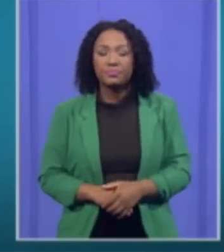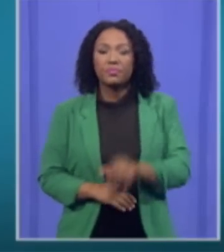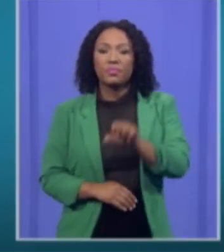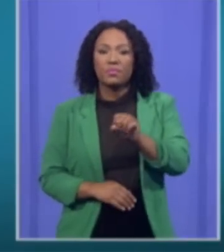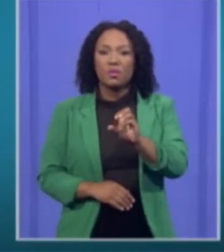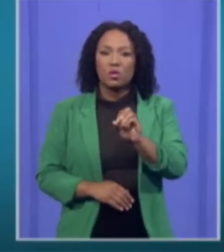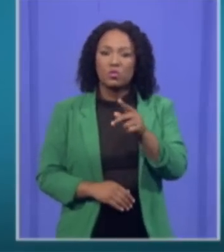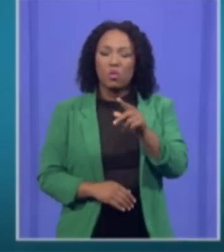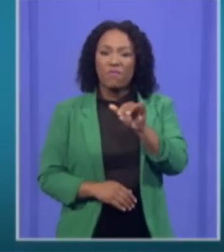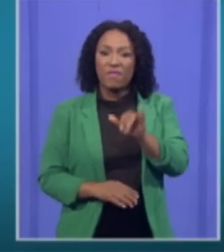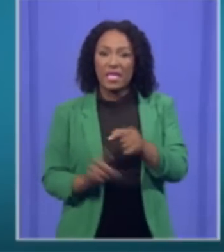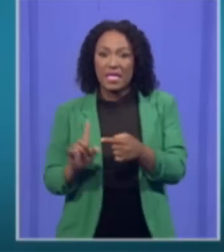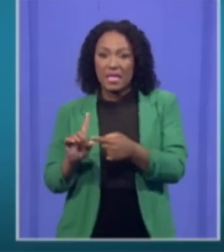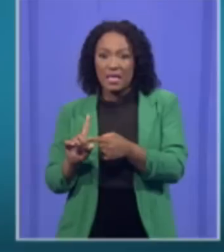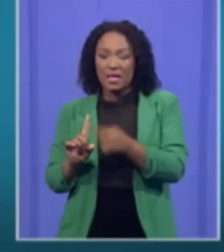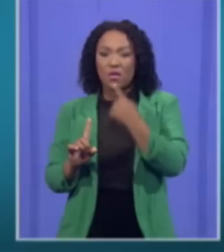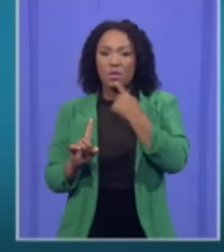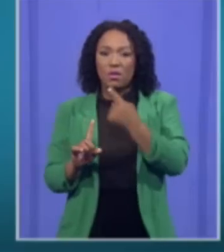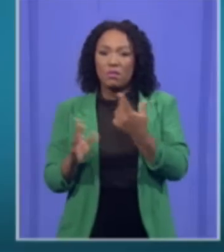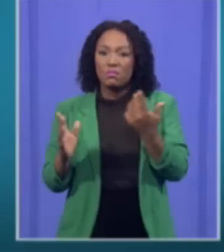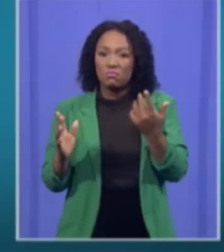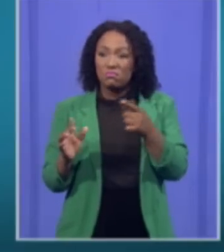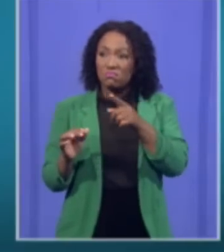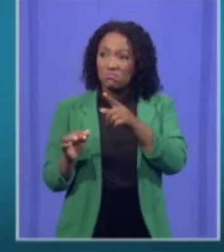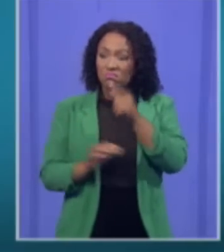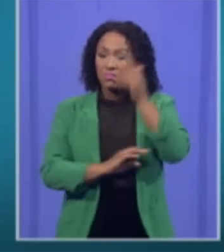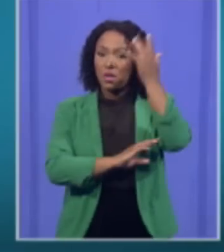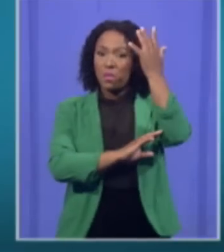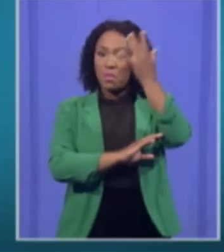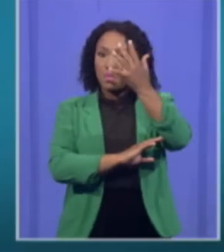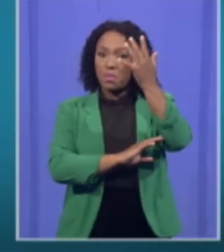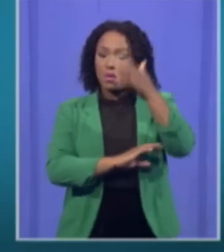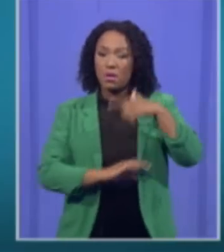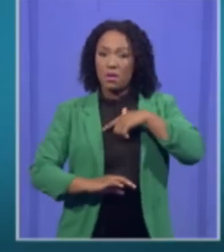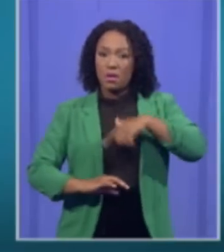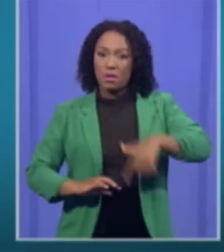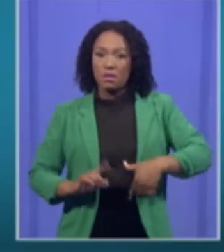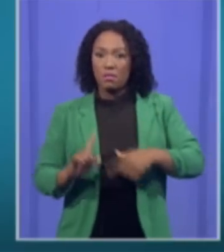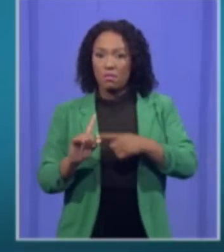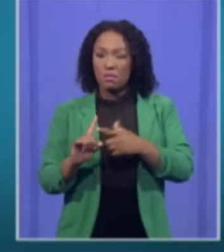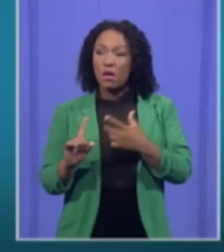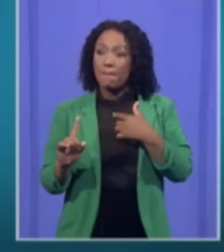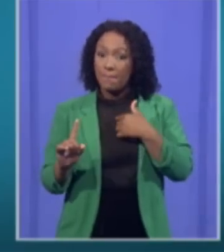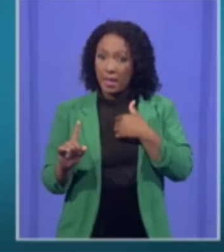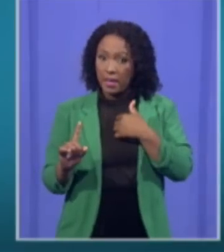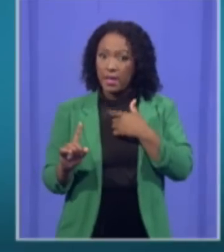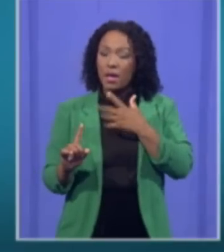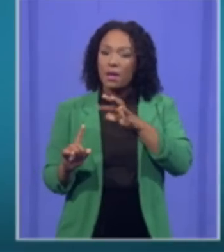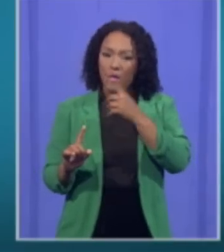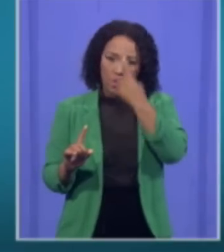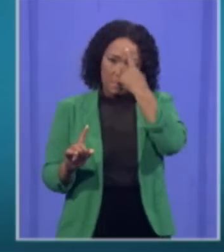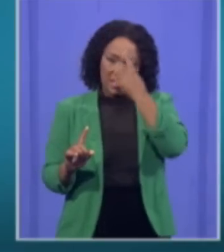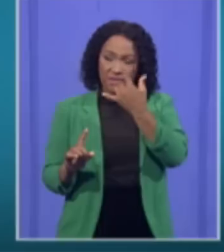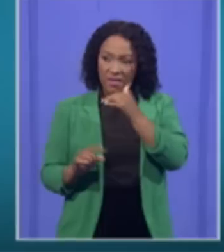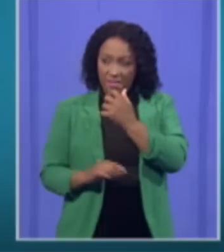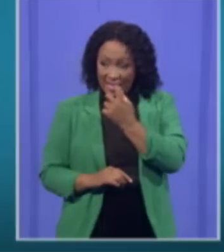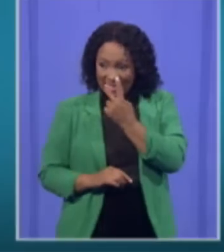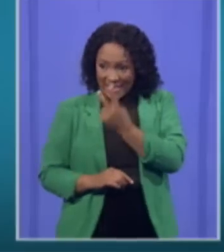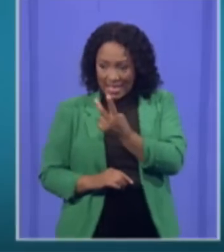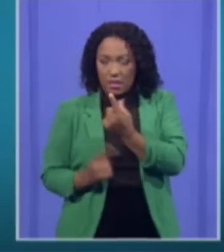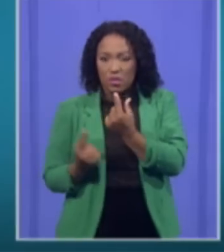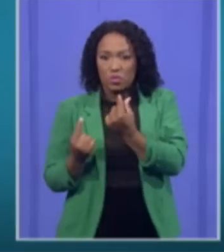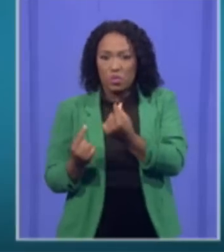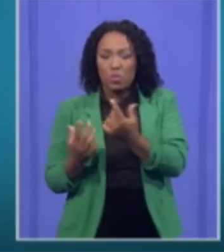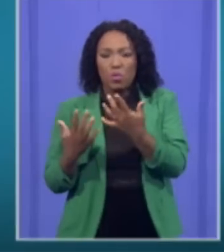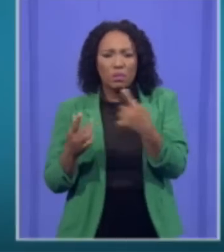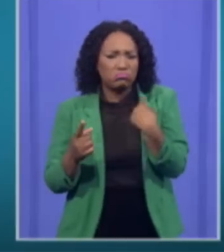Sophie Mashishi yena o re nna ditaba tšeo di bolelwago ke mopresidente ke tla di tshepa ge ke bona di phethega, ke kgale re